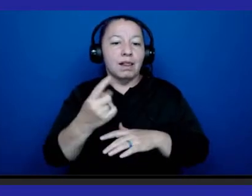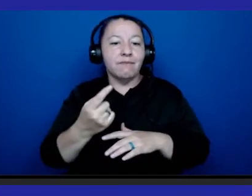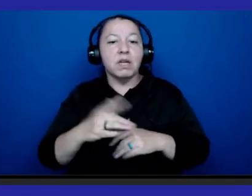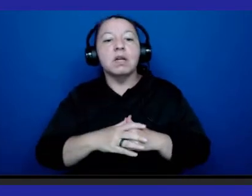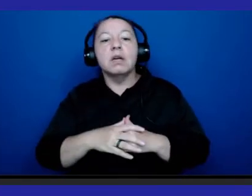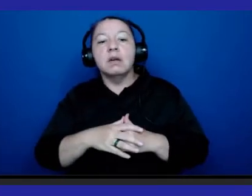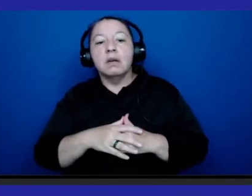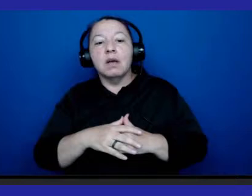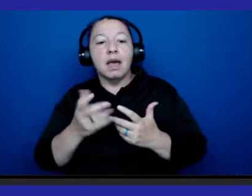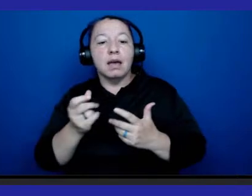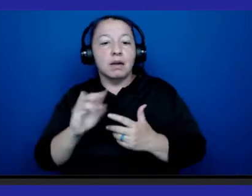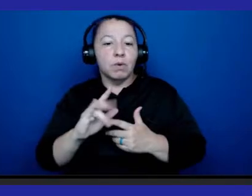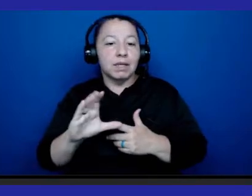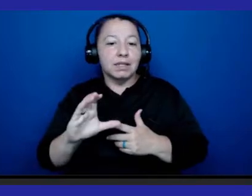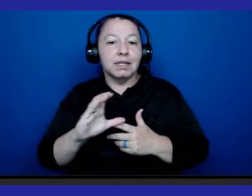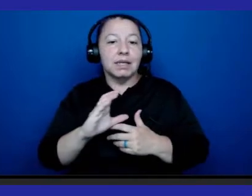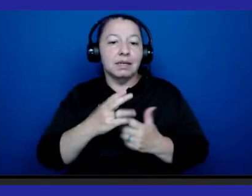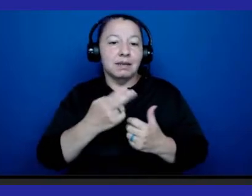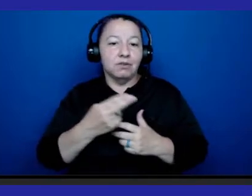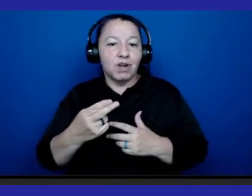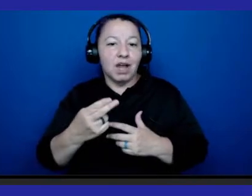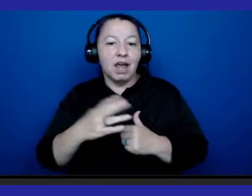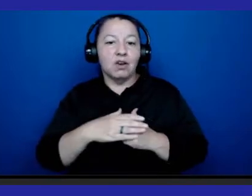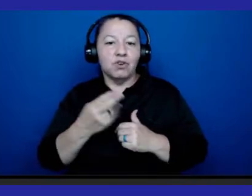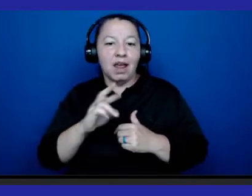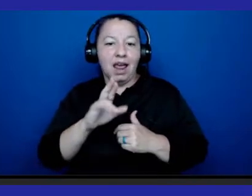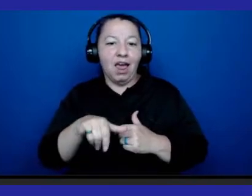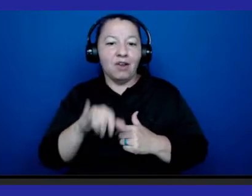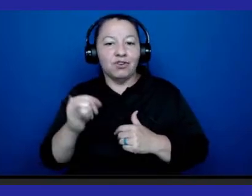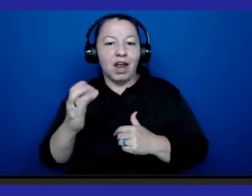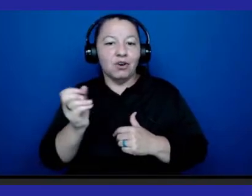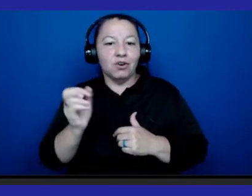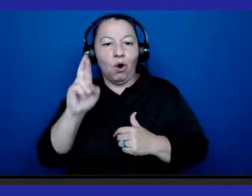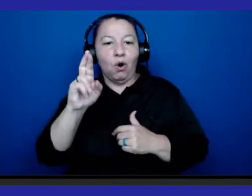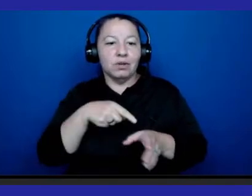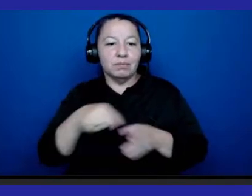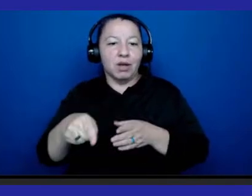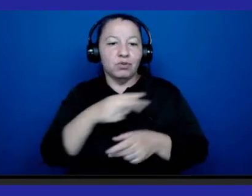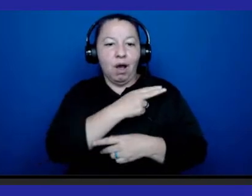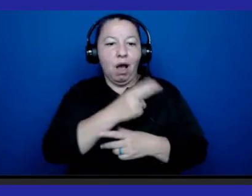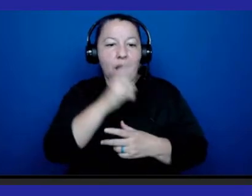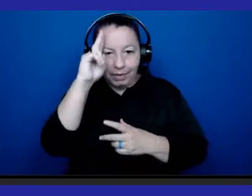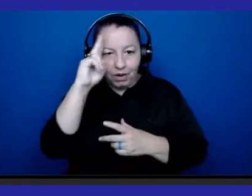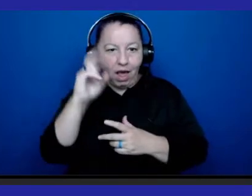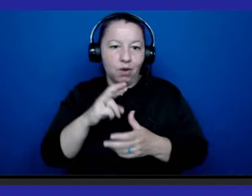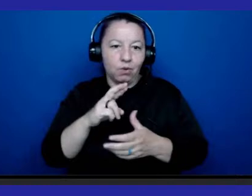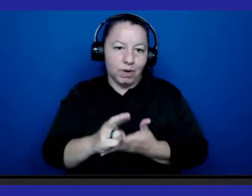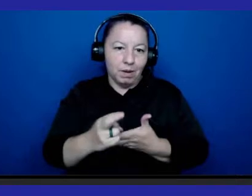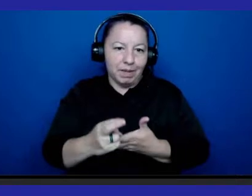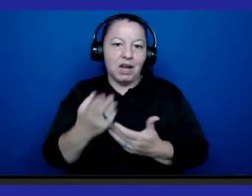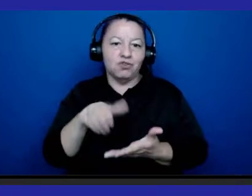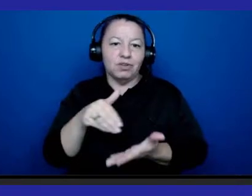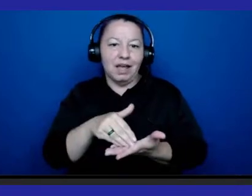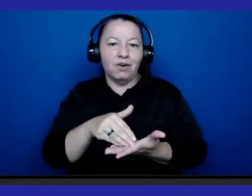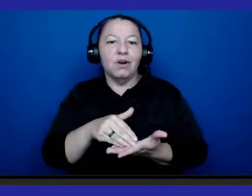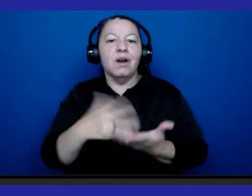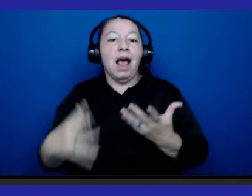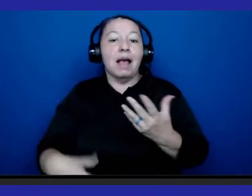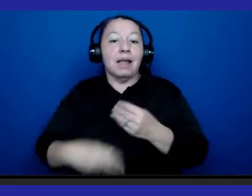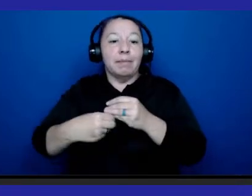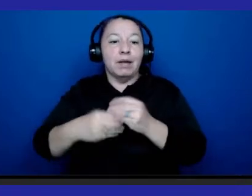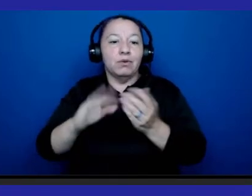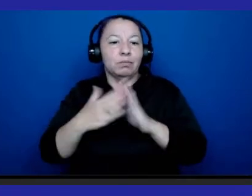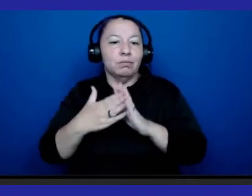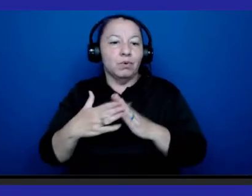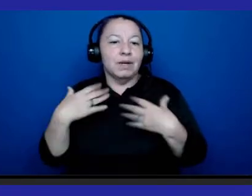Specialty Hospital and Rehabilitation Center as a supplement to the Community Health Needs Assessment, which was approved by the board